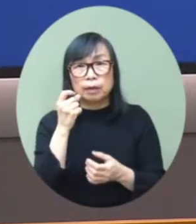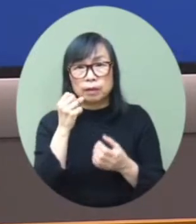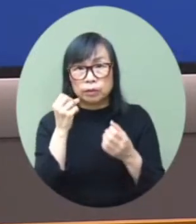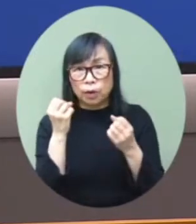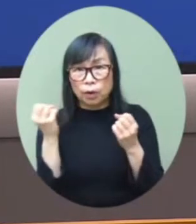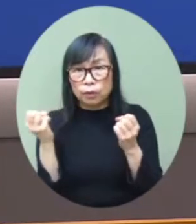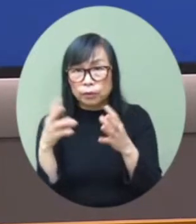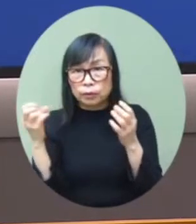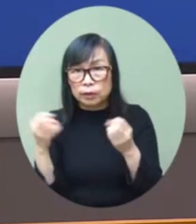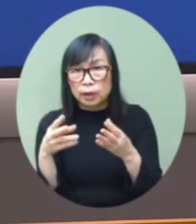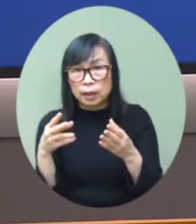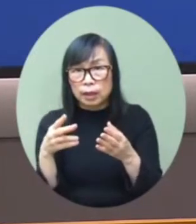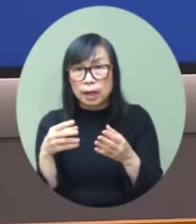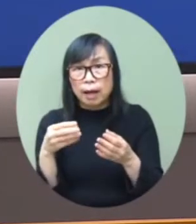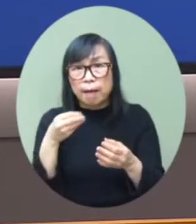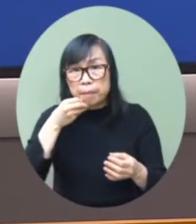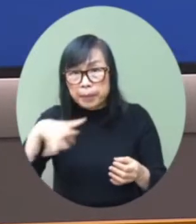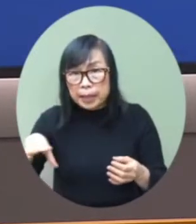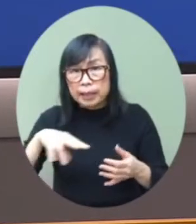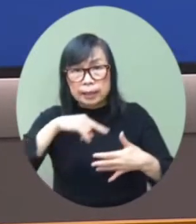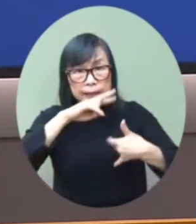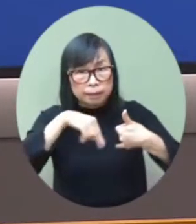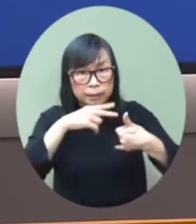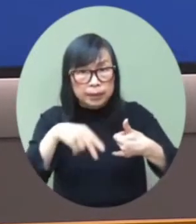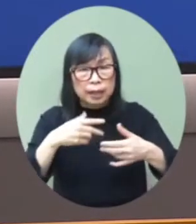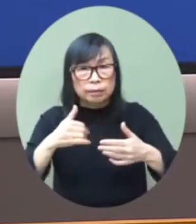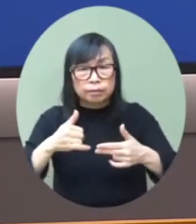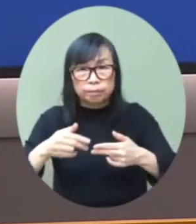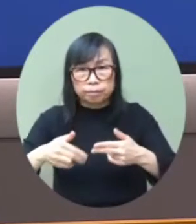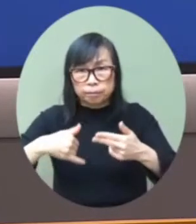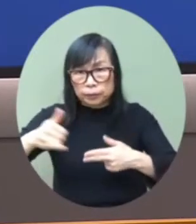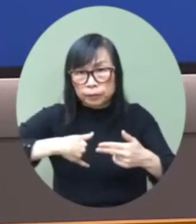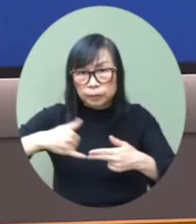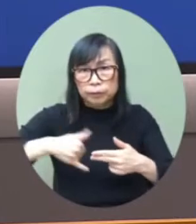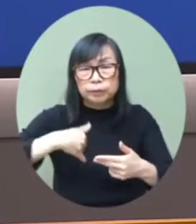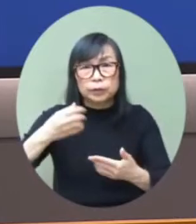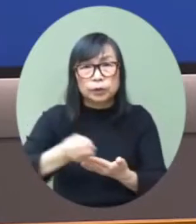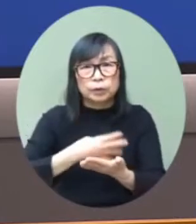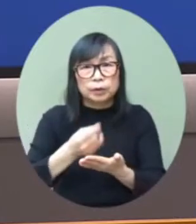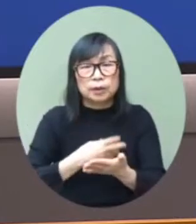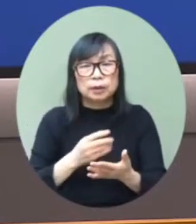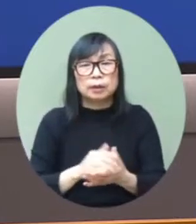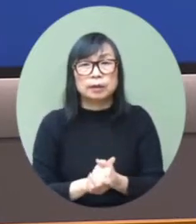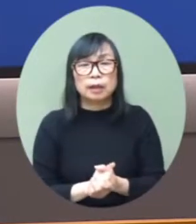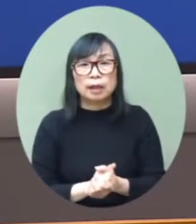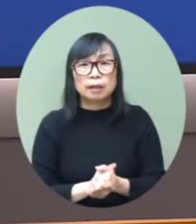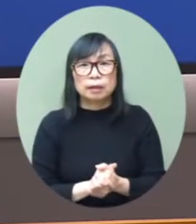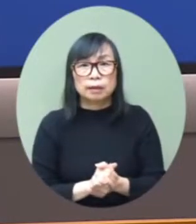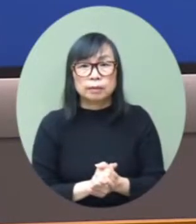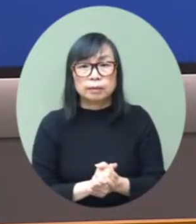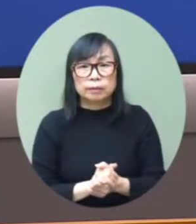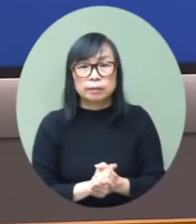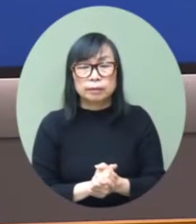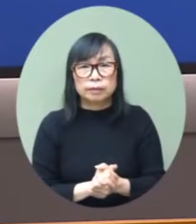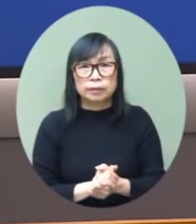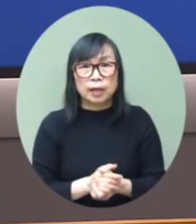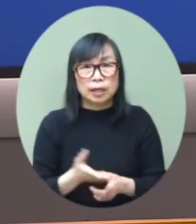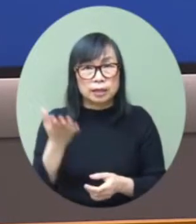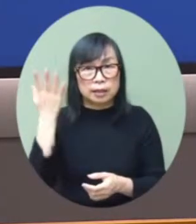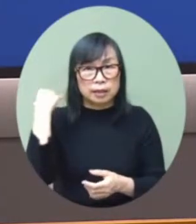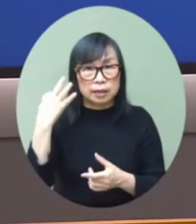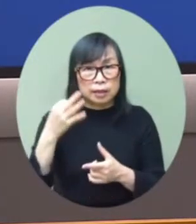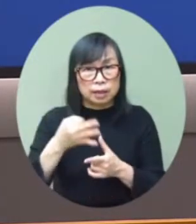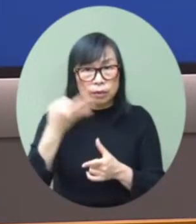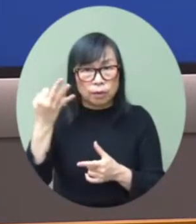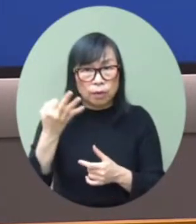quarantine-free travel, which we did achieve quite a lot of progress last quarter. That is towards the